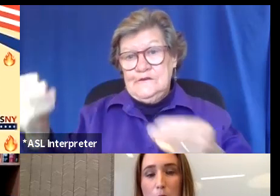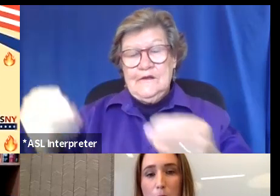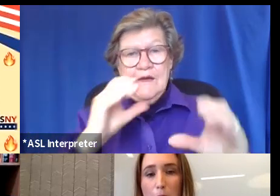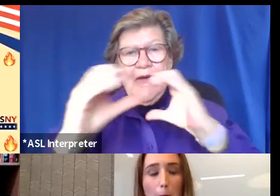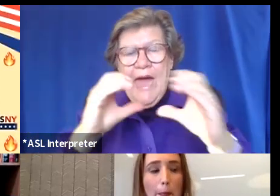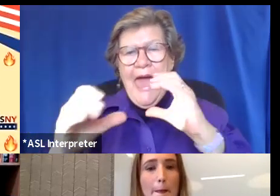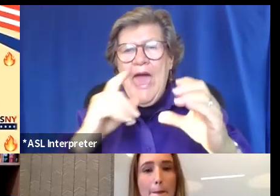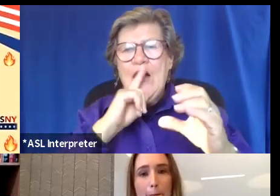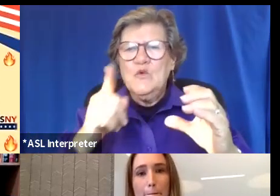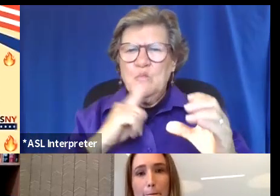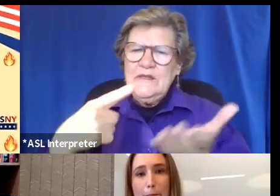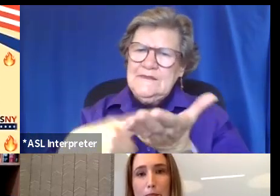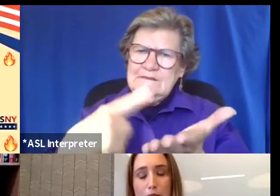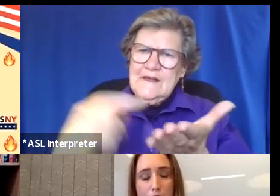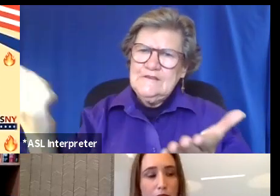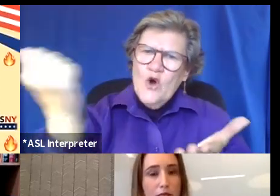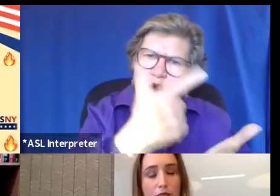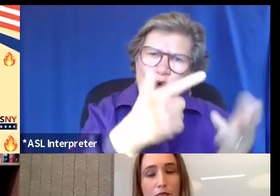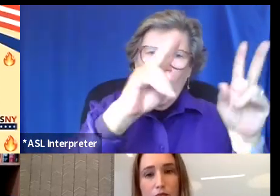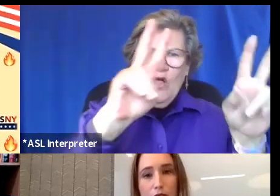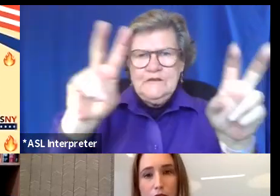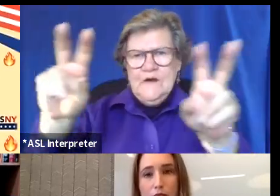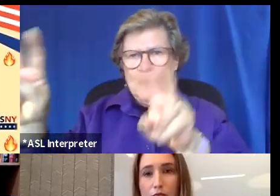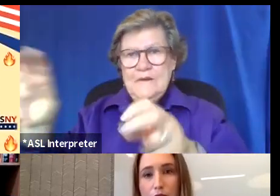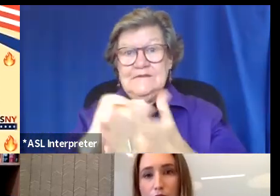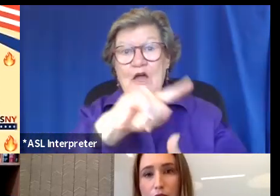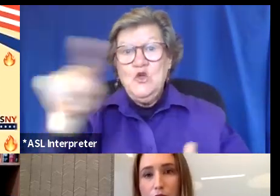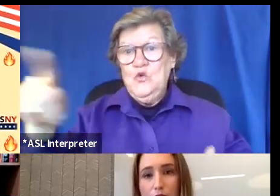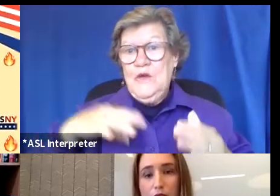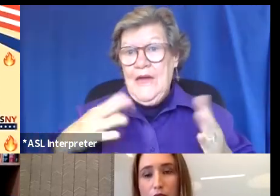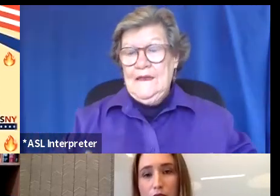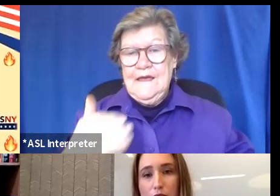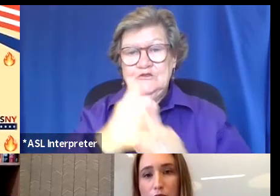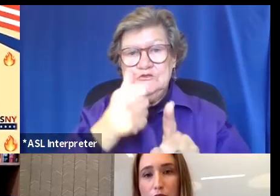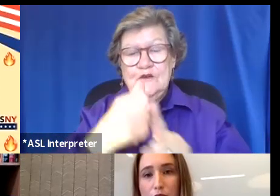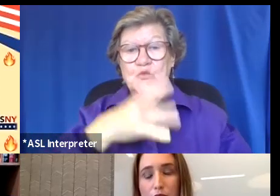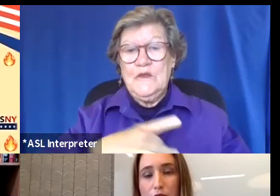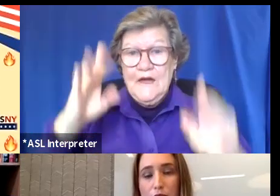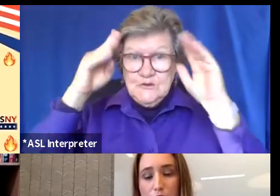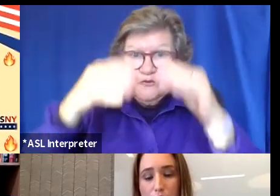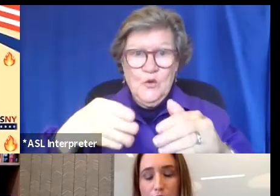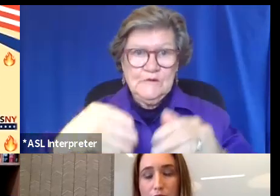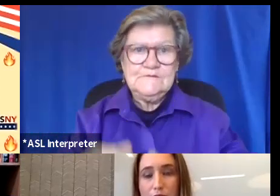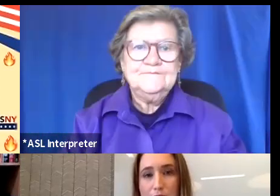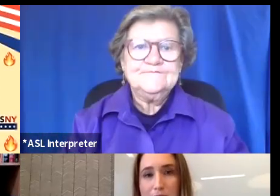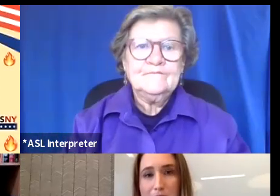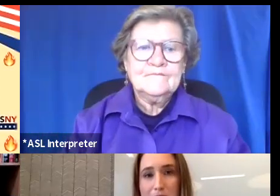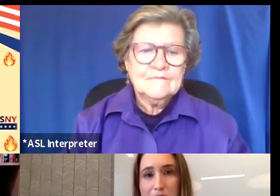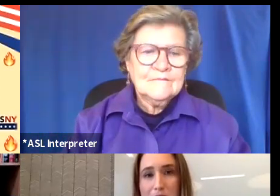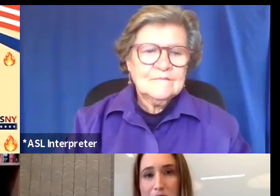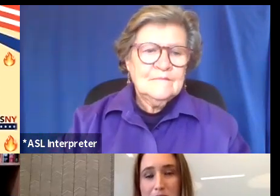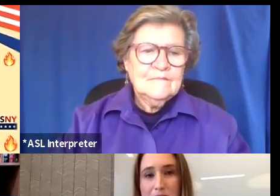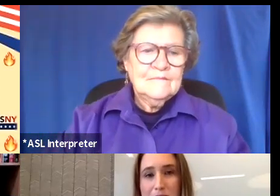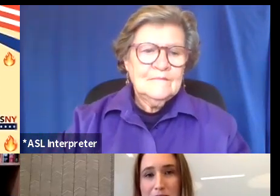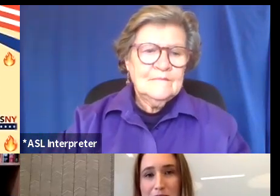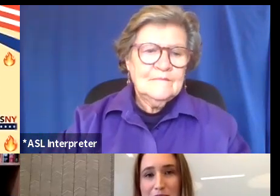range of topics that you candidates would like to focus on. So this forum is being recorded, and I